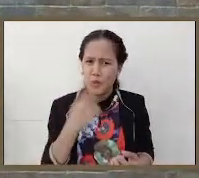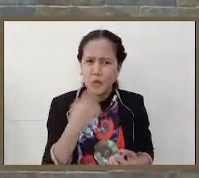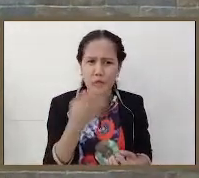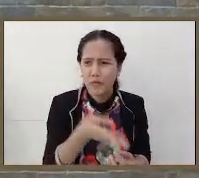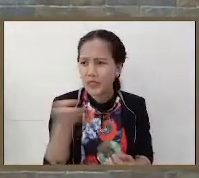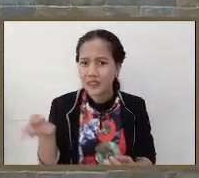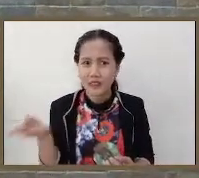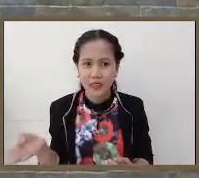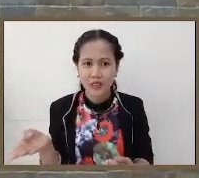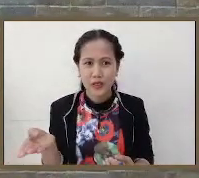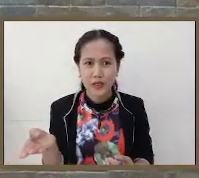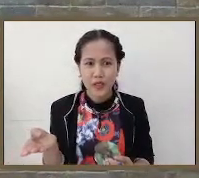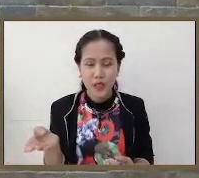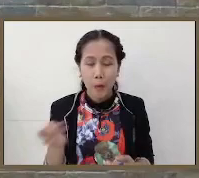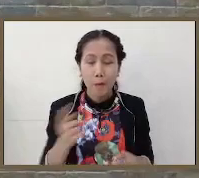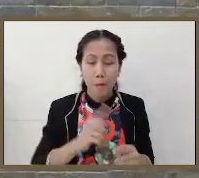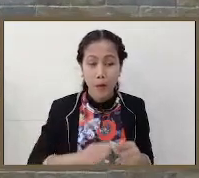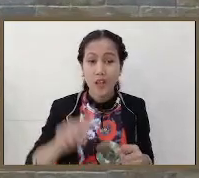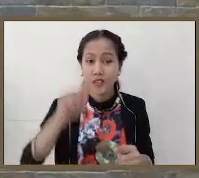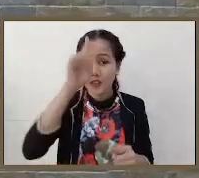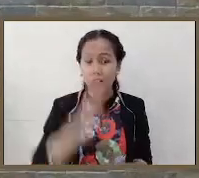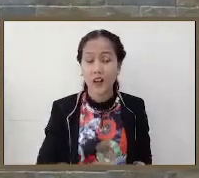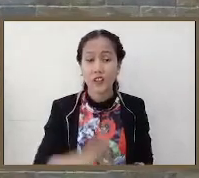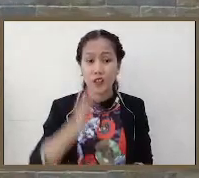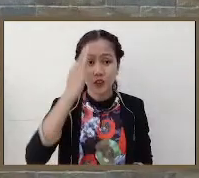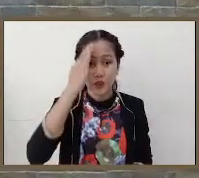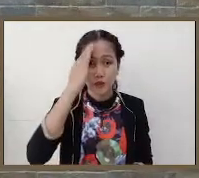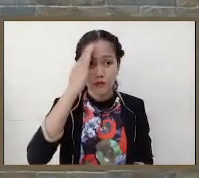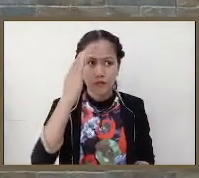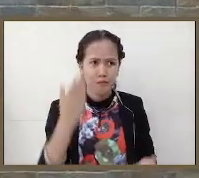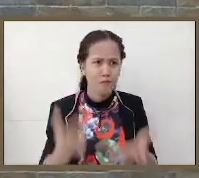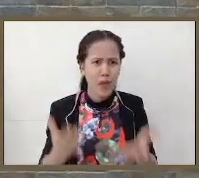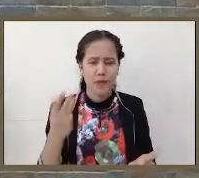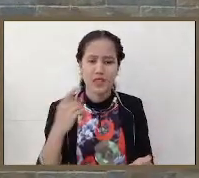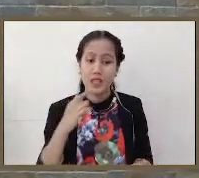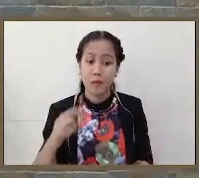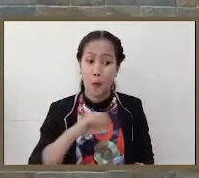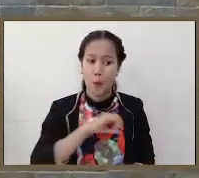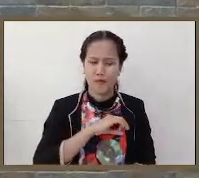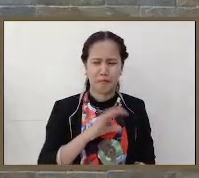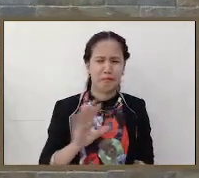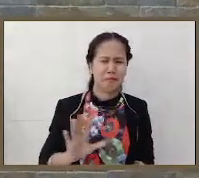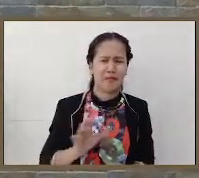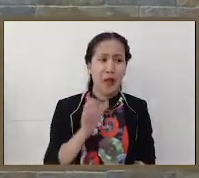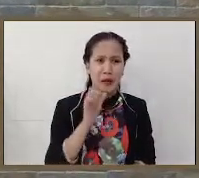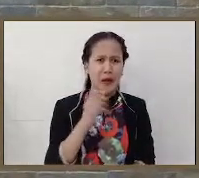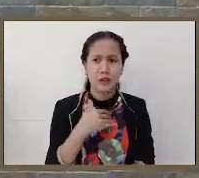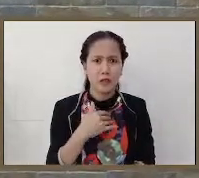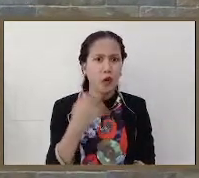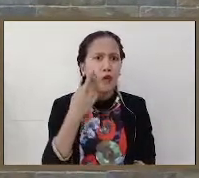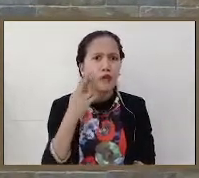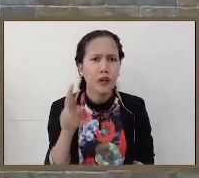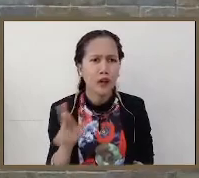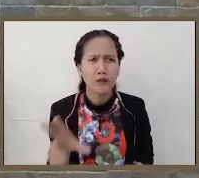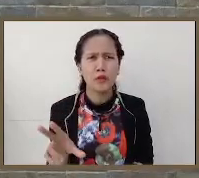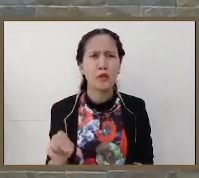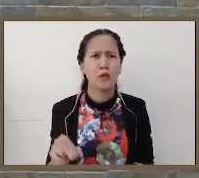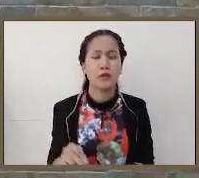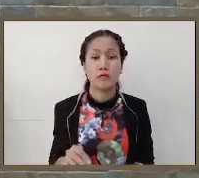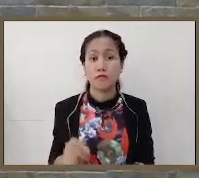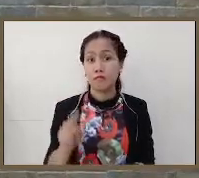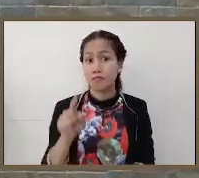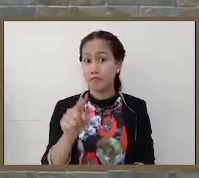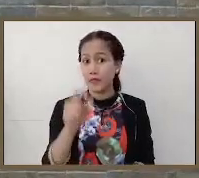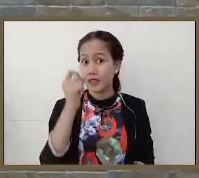God knows. Maring sabihin natin, ah, hindi ko naman nire-reject yan eh. Again, sabi ni Pastor, last Wednesday, the sin is